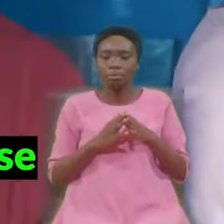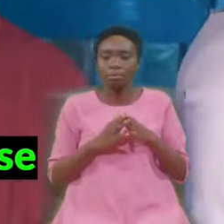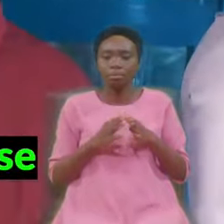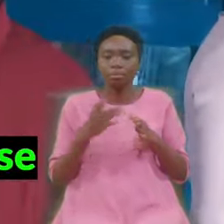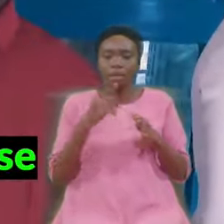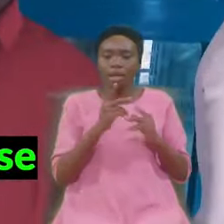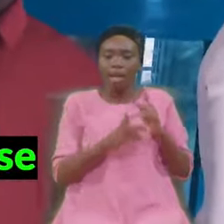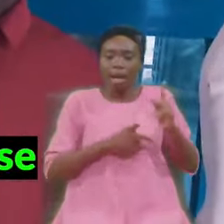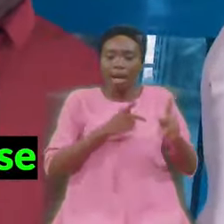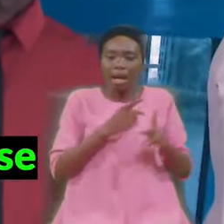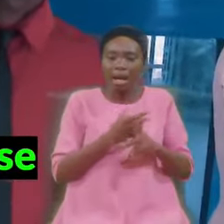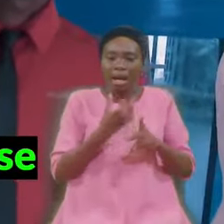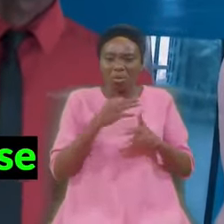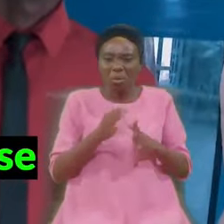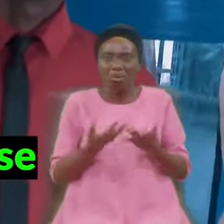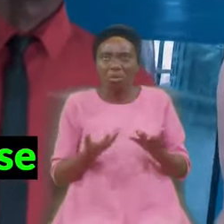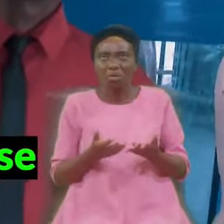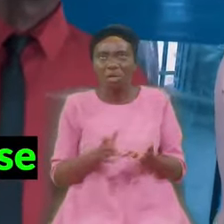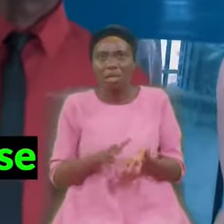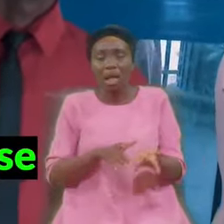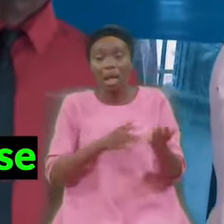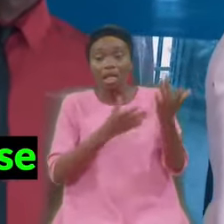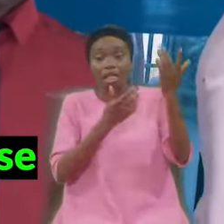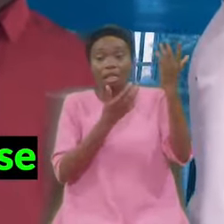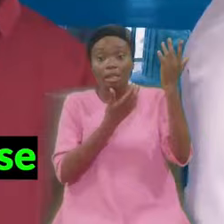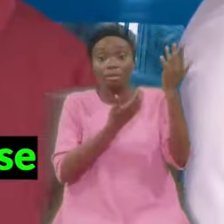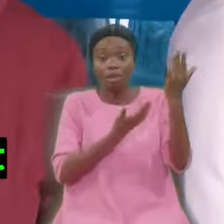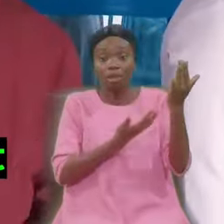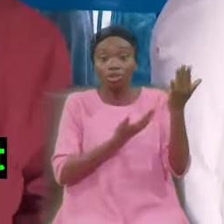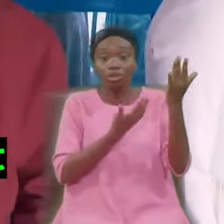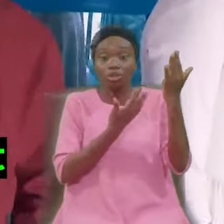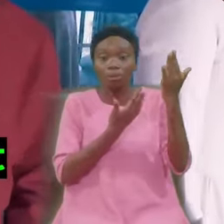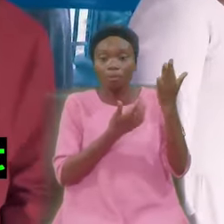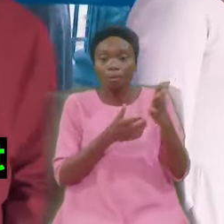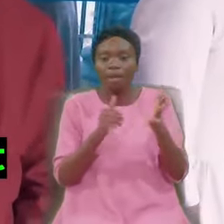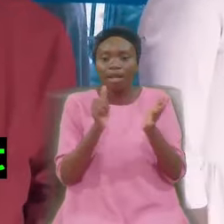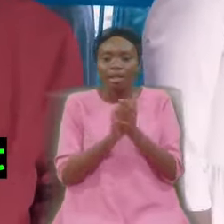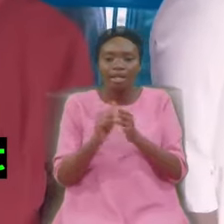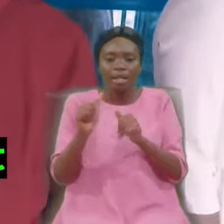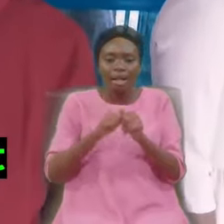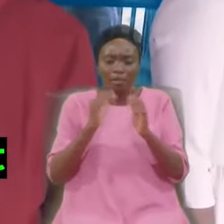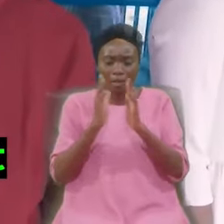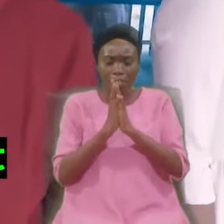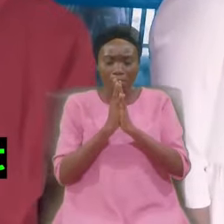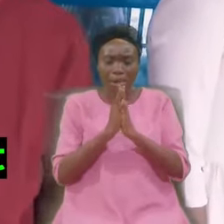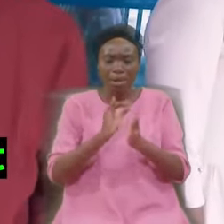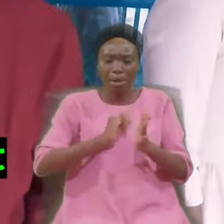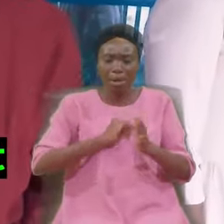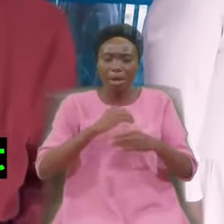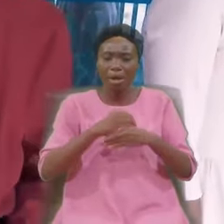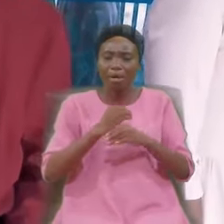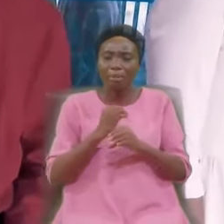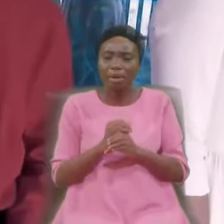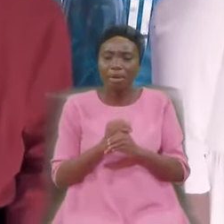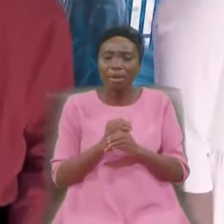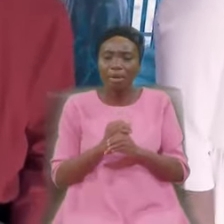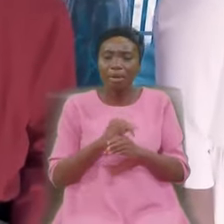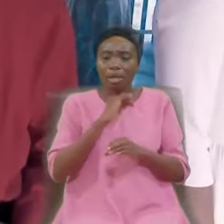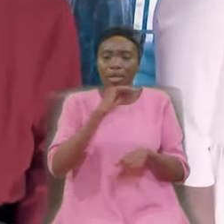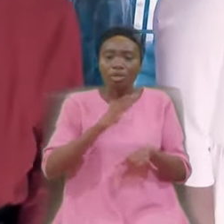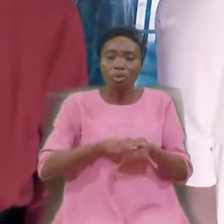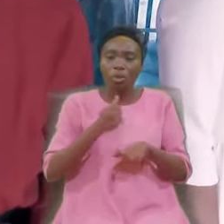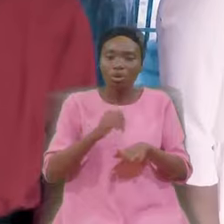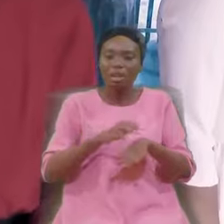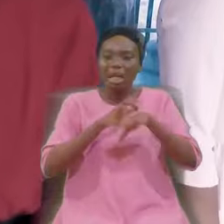That kind of daring expectation that every prayer I make is on